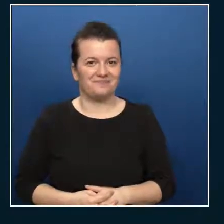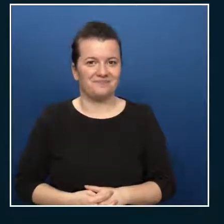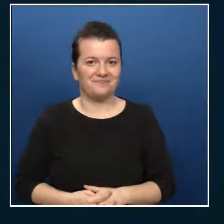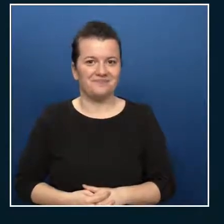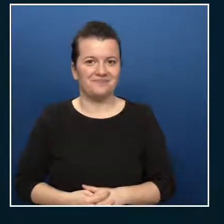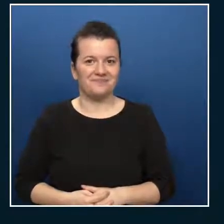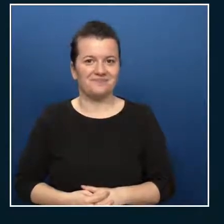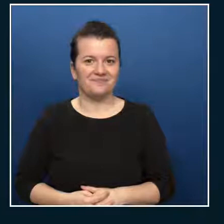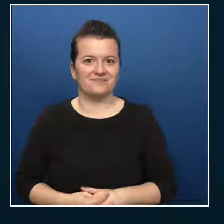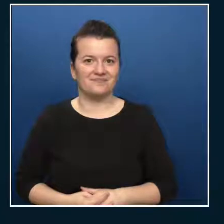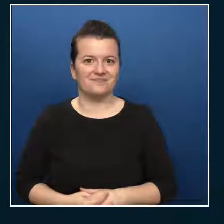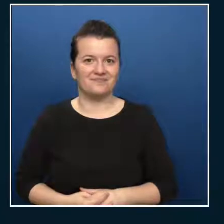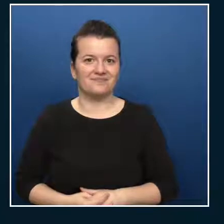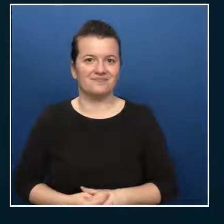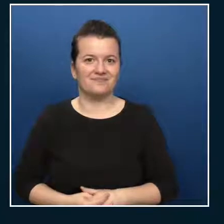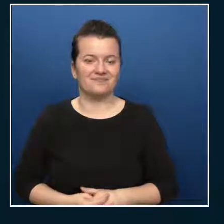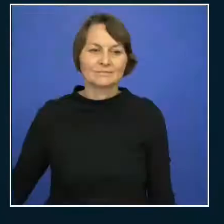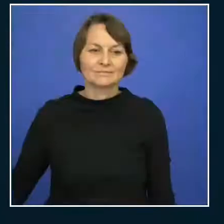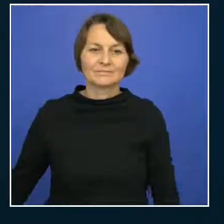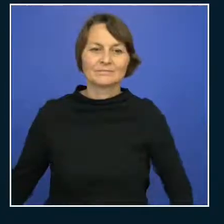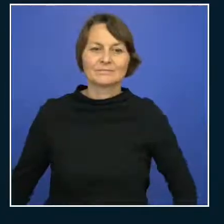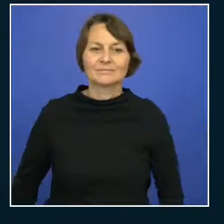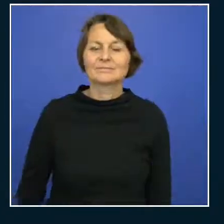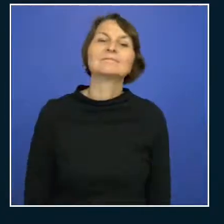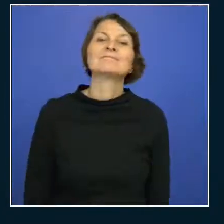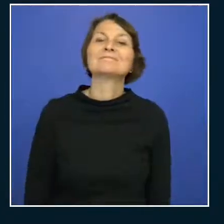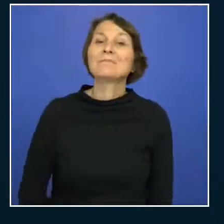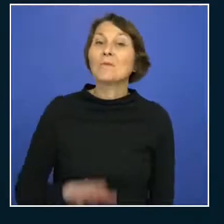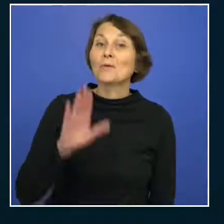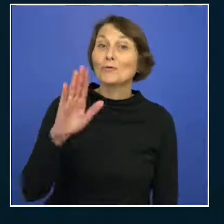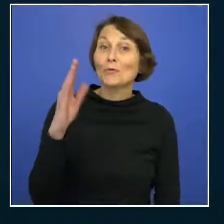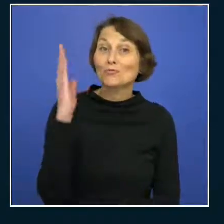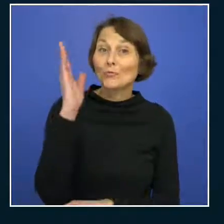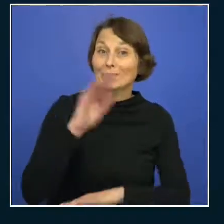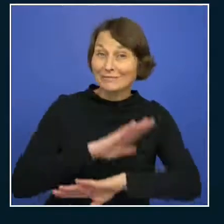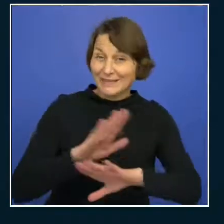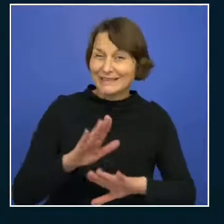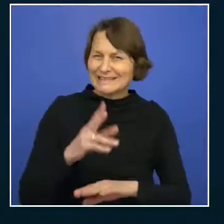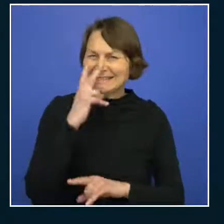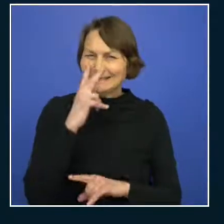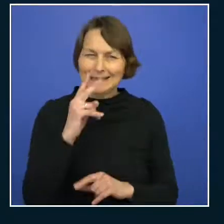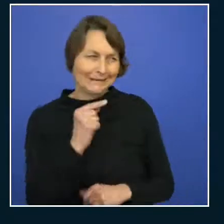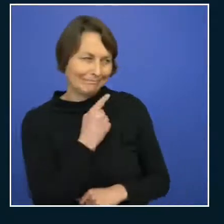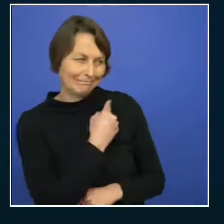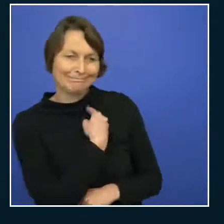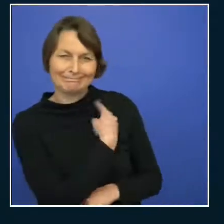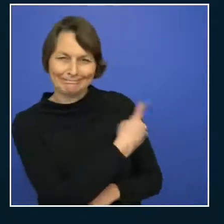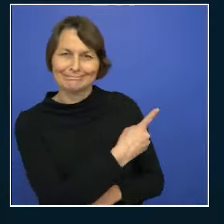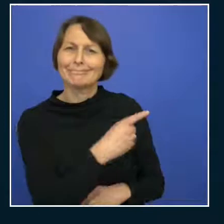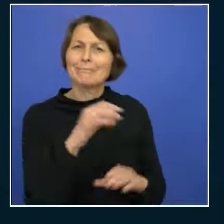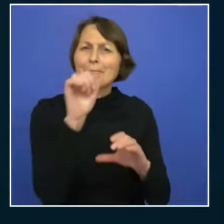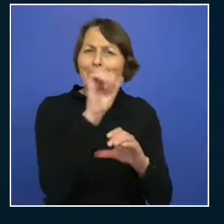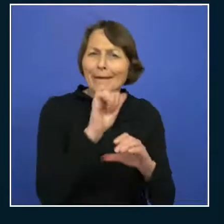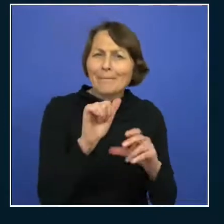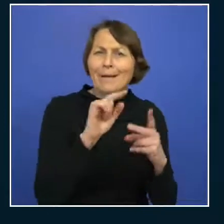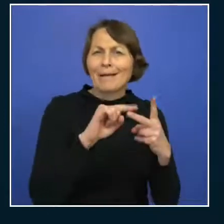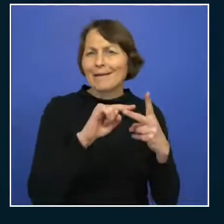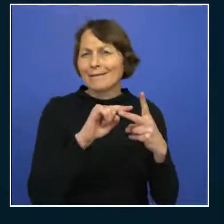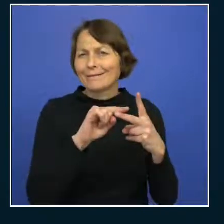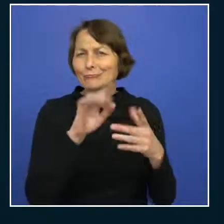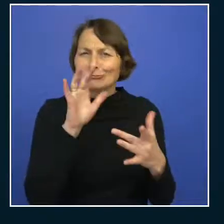contact details right at the end of your presentation, but I think we also mentioned that you've just started a YouTube